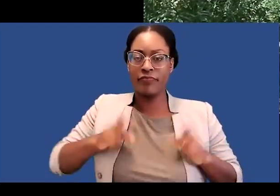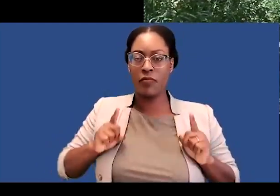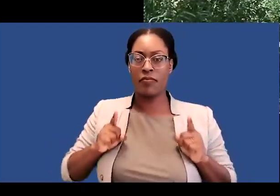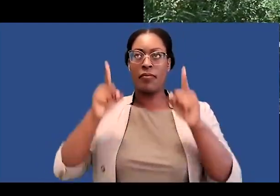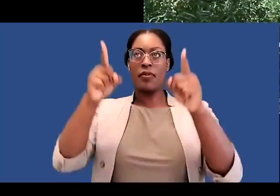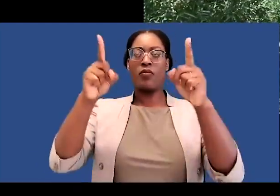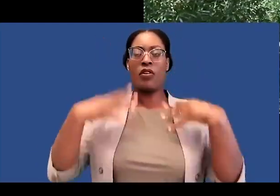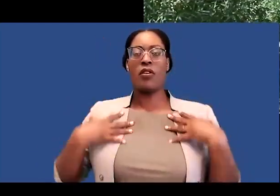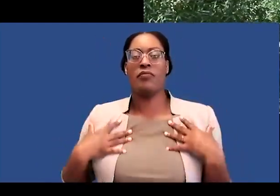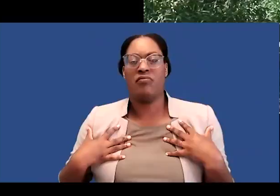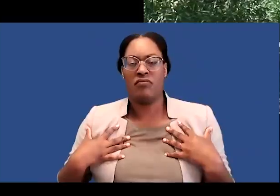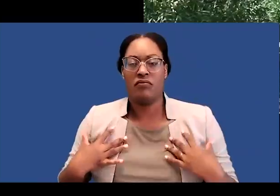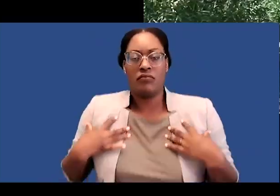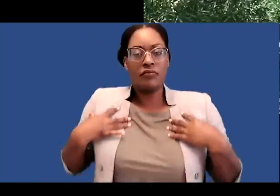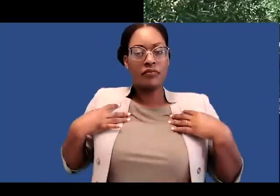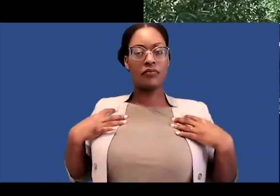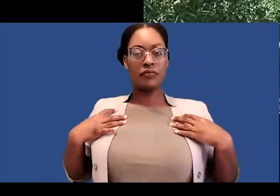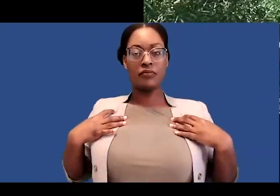Pressing the hips forward.